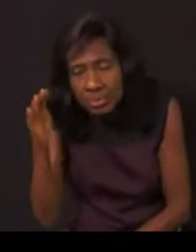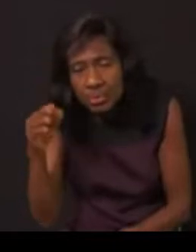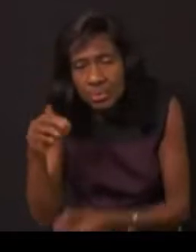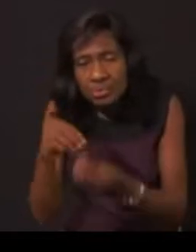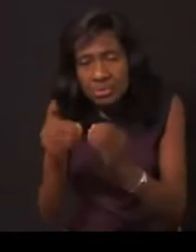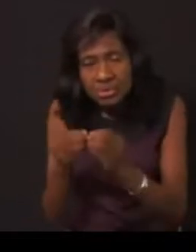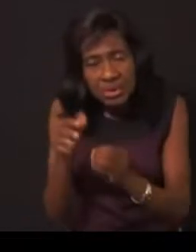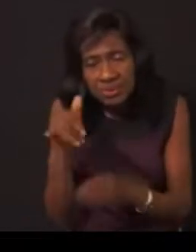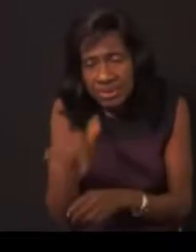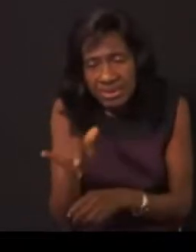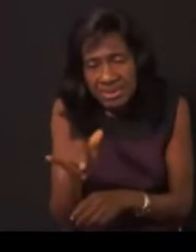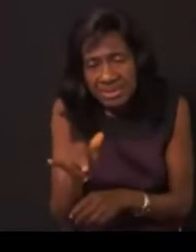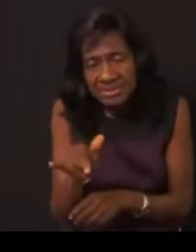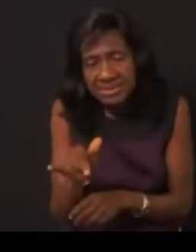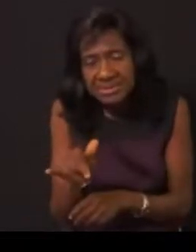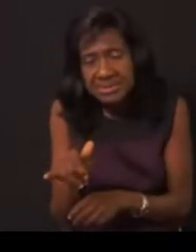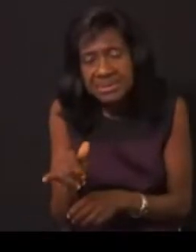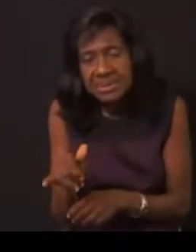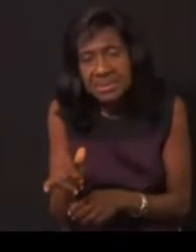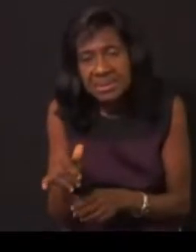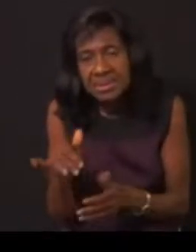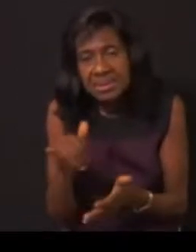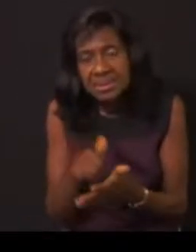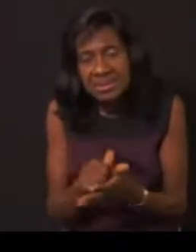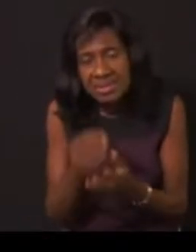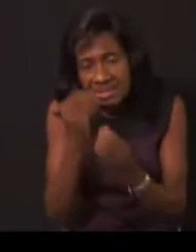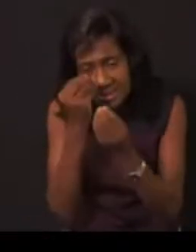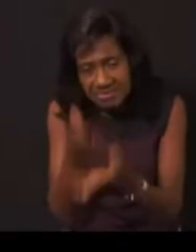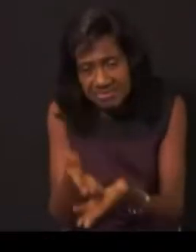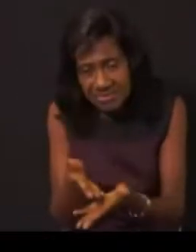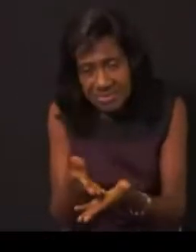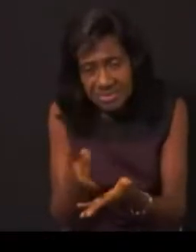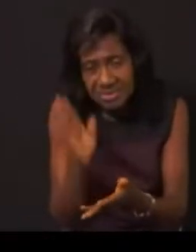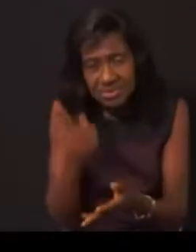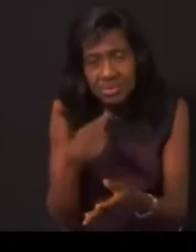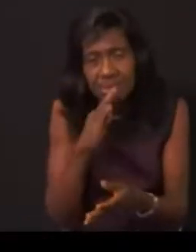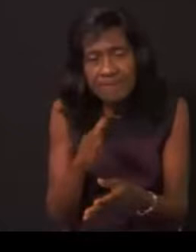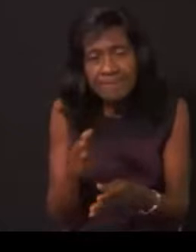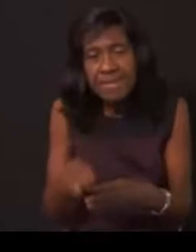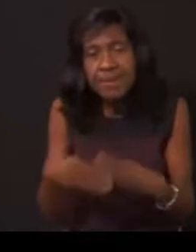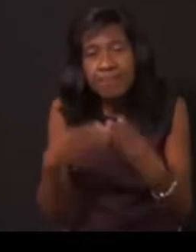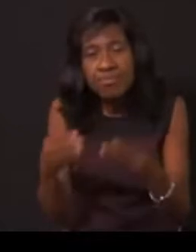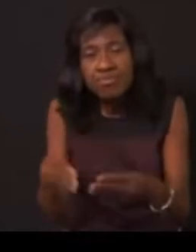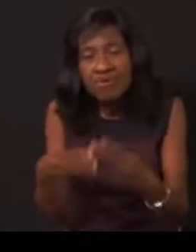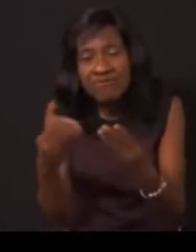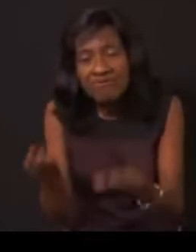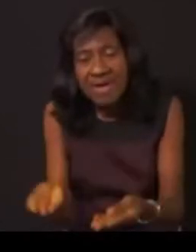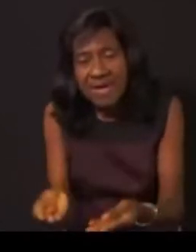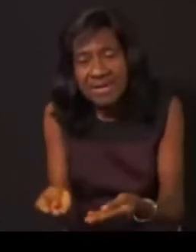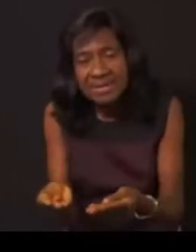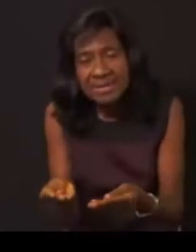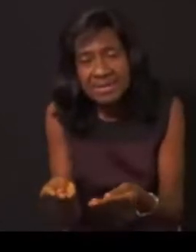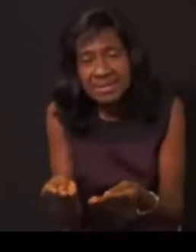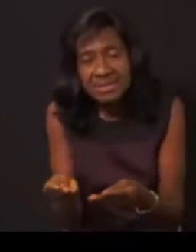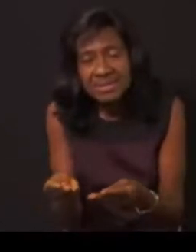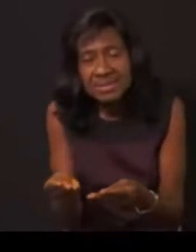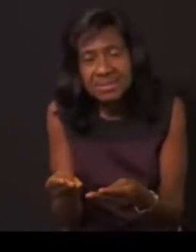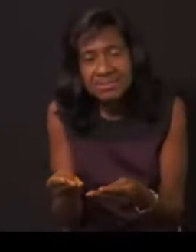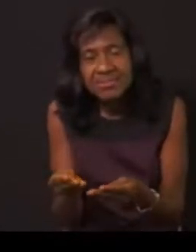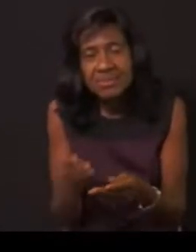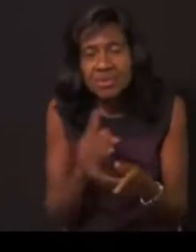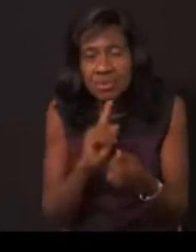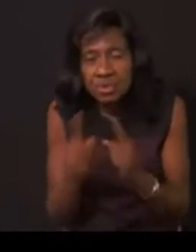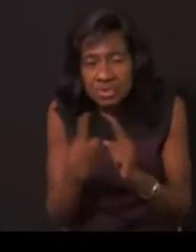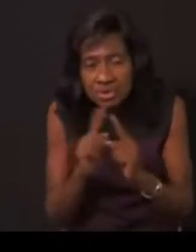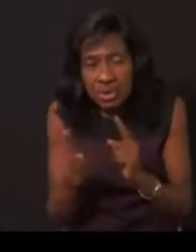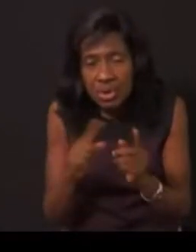That information, I think, is going to be provided we've had a recent discussion about